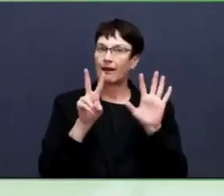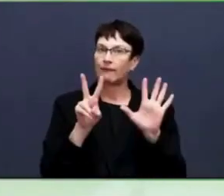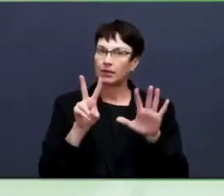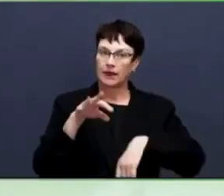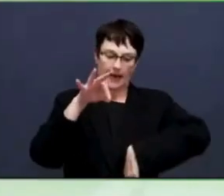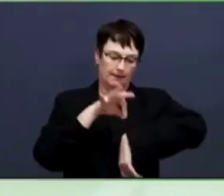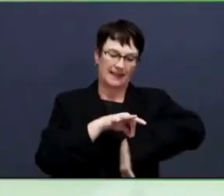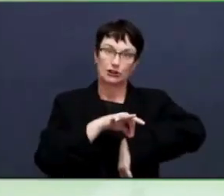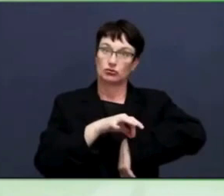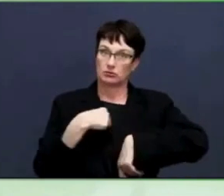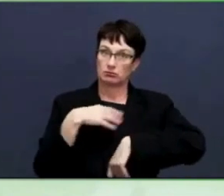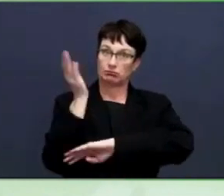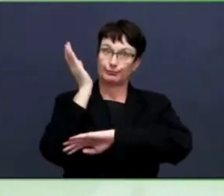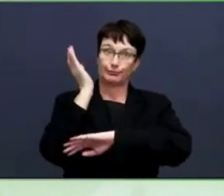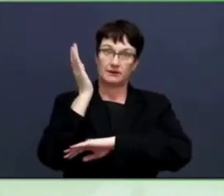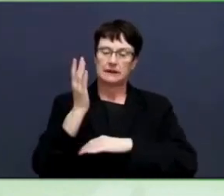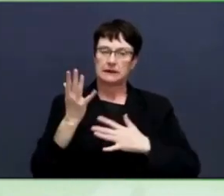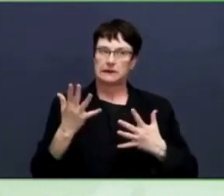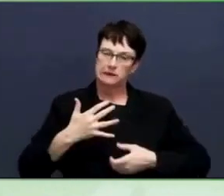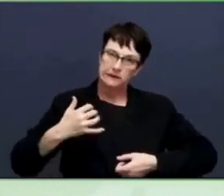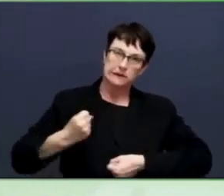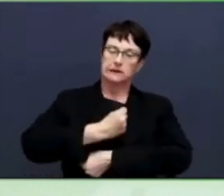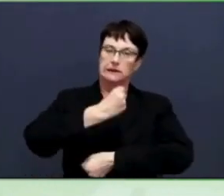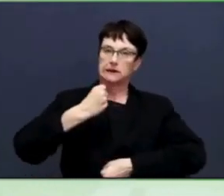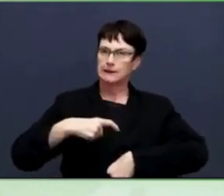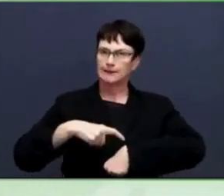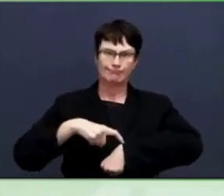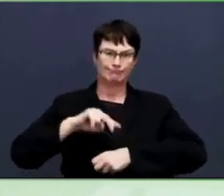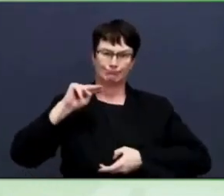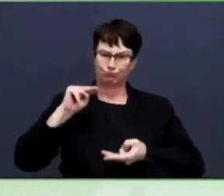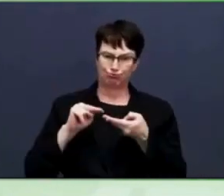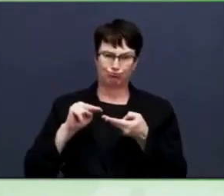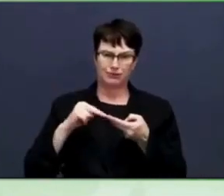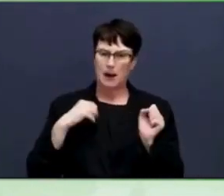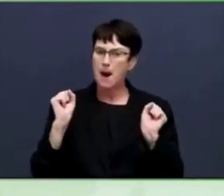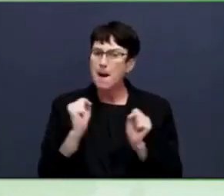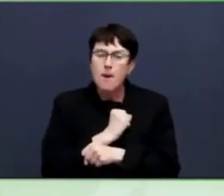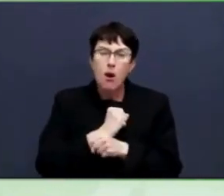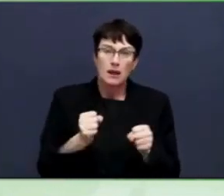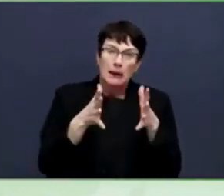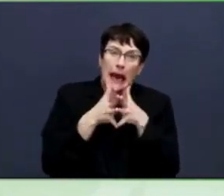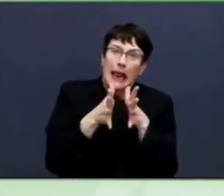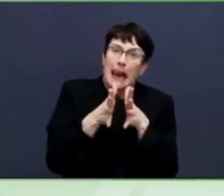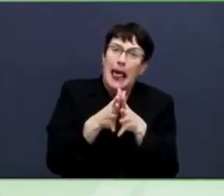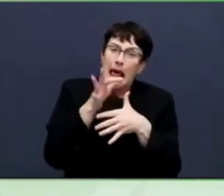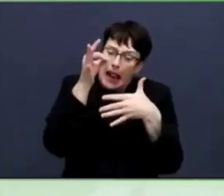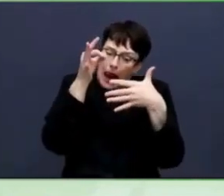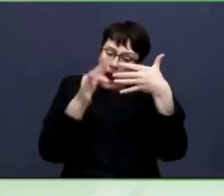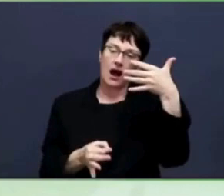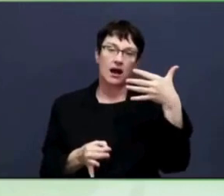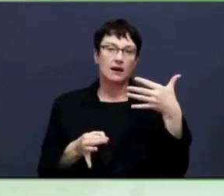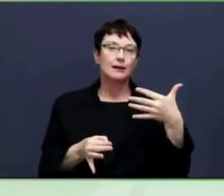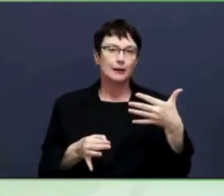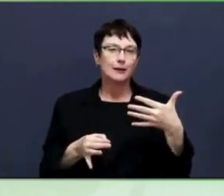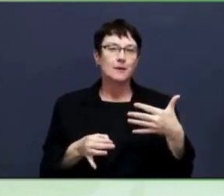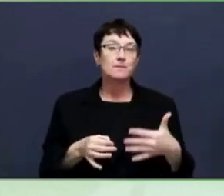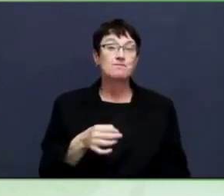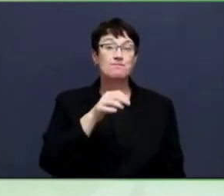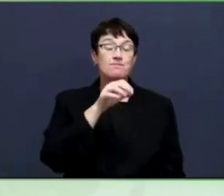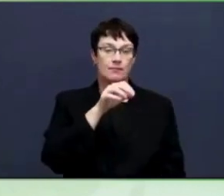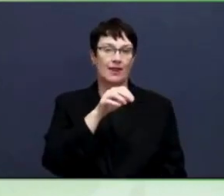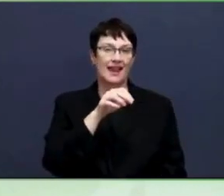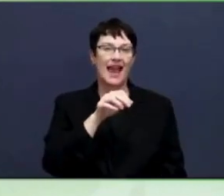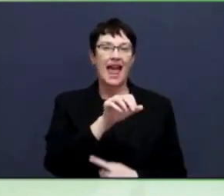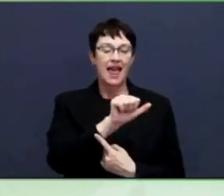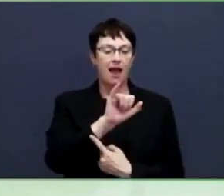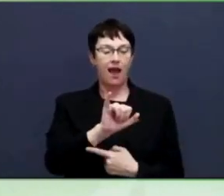I don't have time to illustrate all the ways in which HR technology is discriminating against such a wide